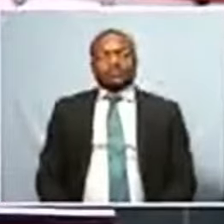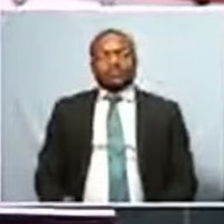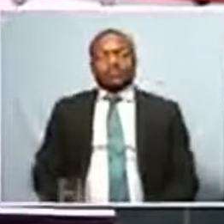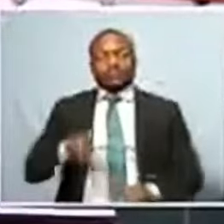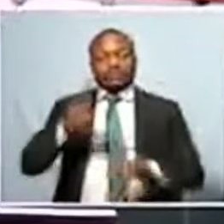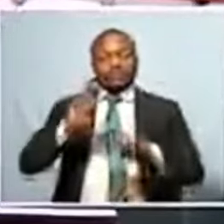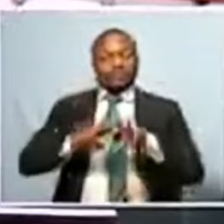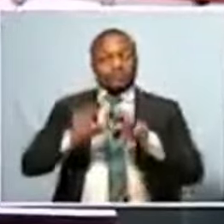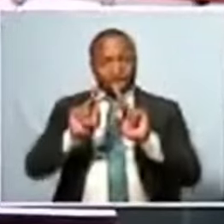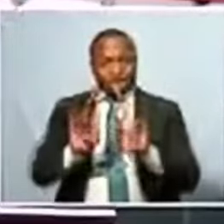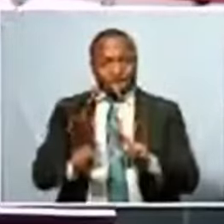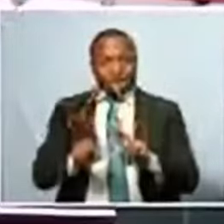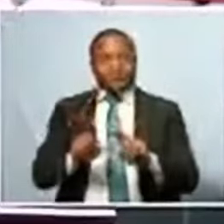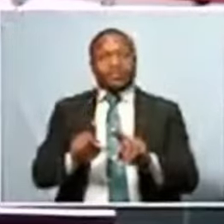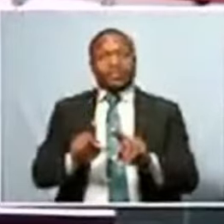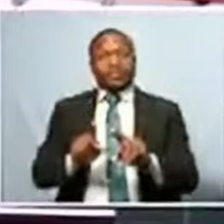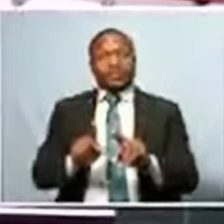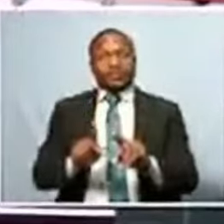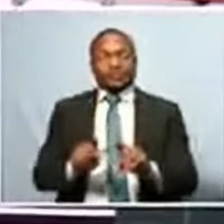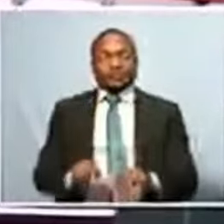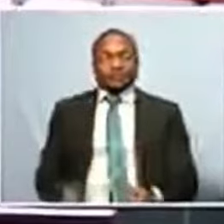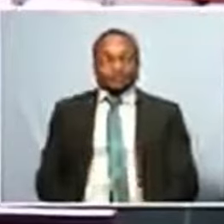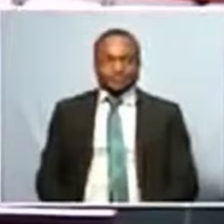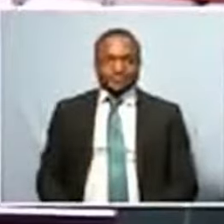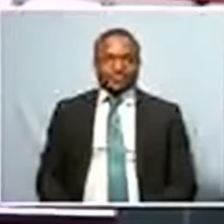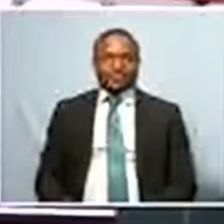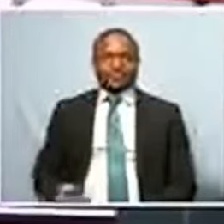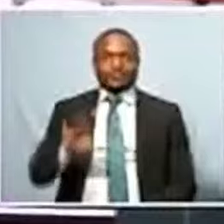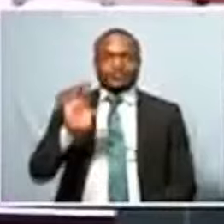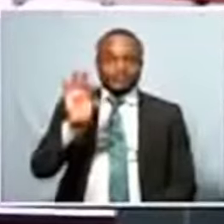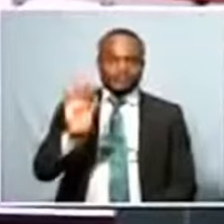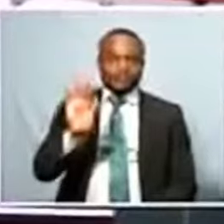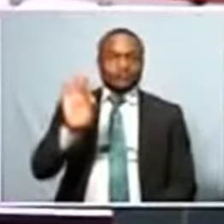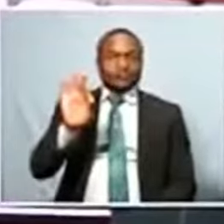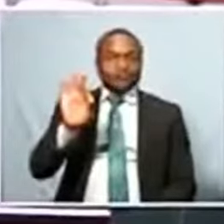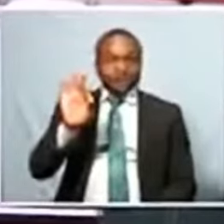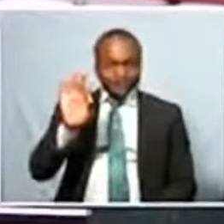Mr. Chairperson, I beg to move that